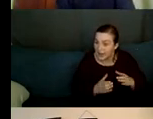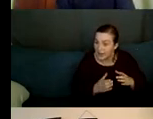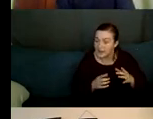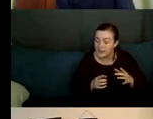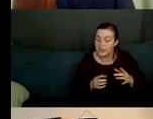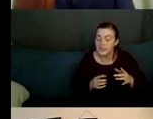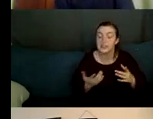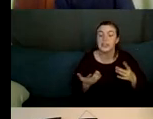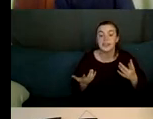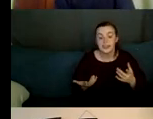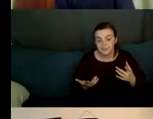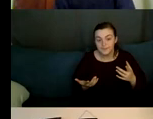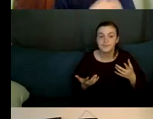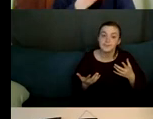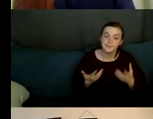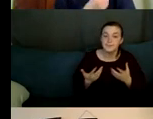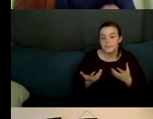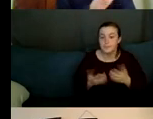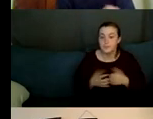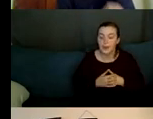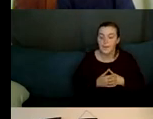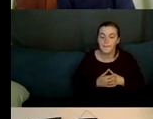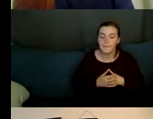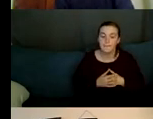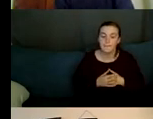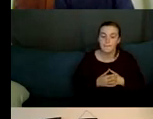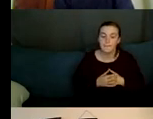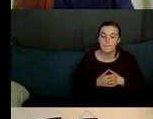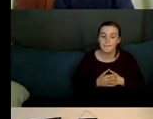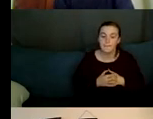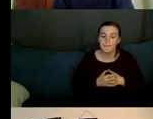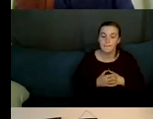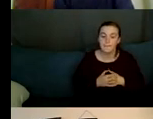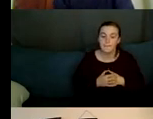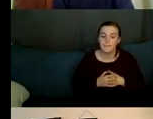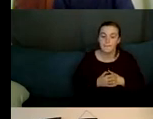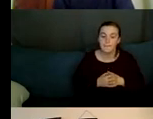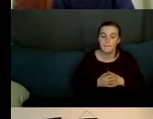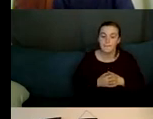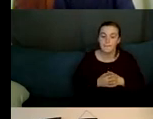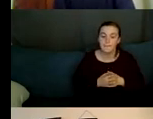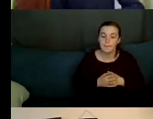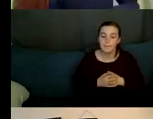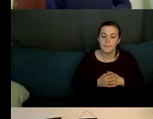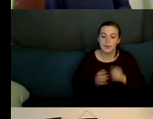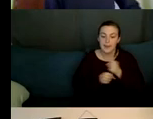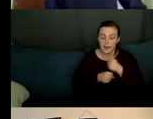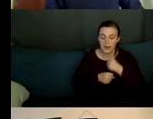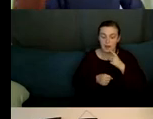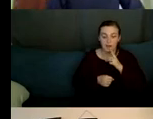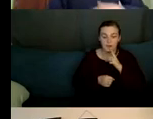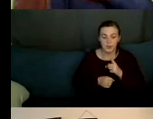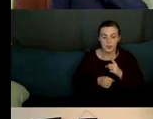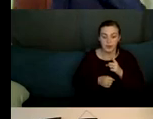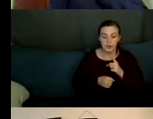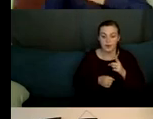at times to make sure that you didn't accidentally put them at 2 a.m. and have them look at the